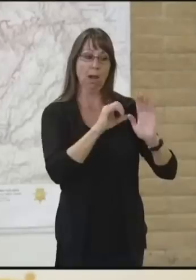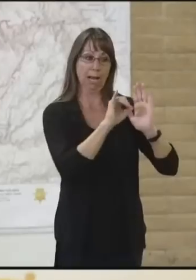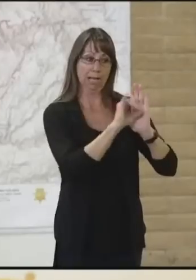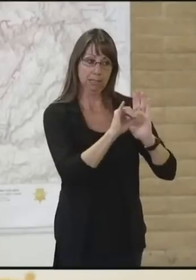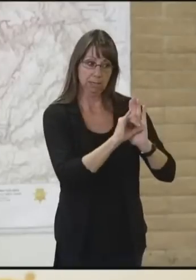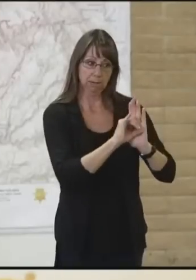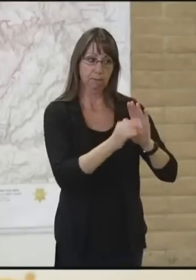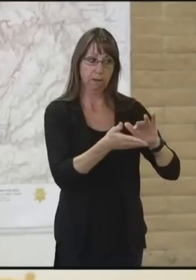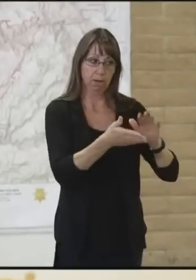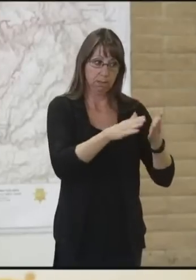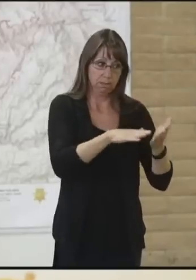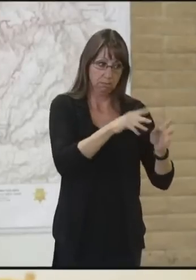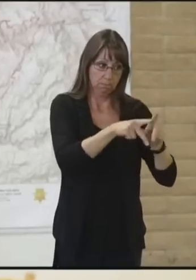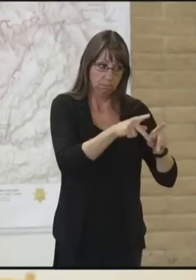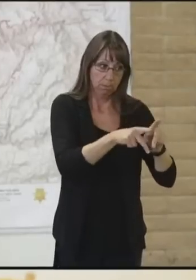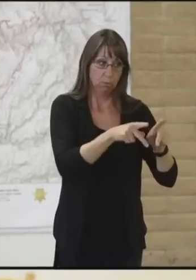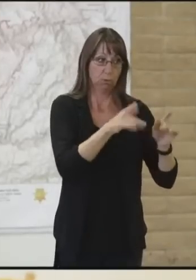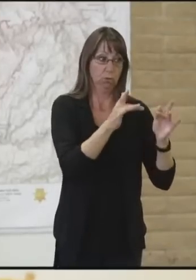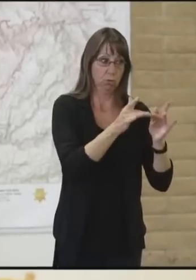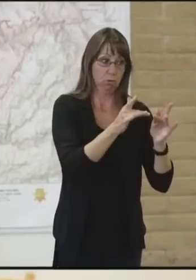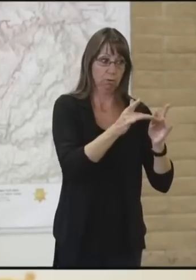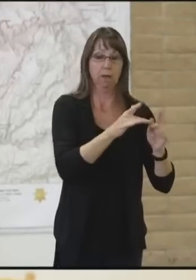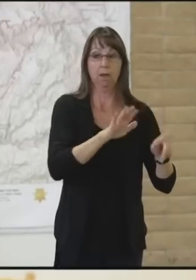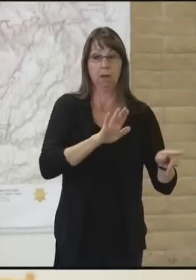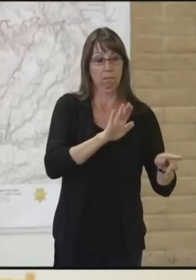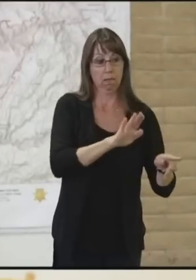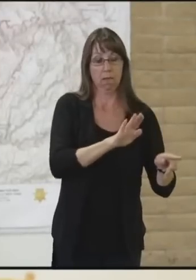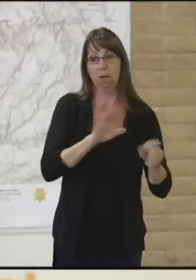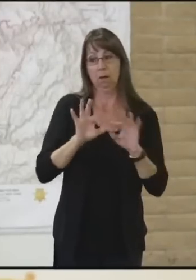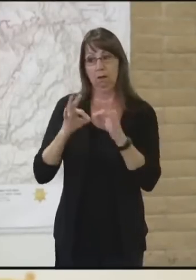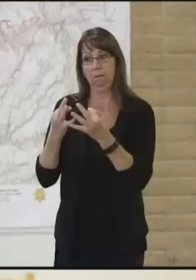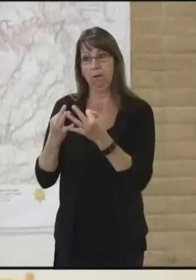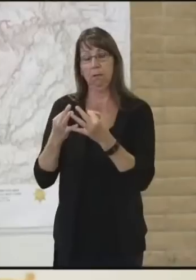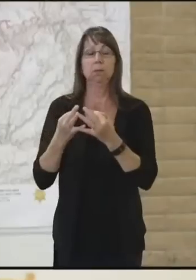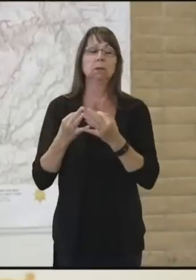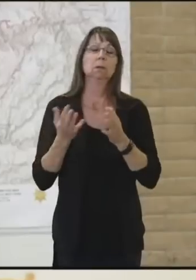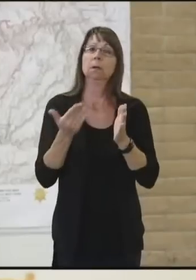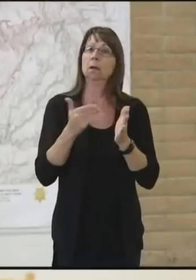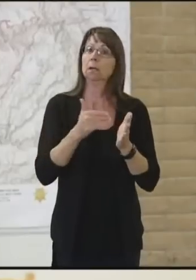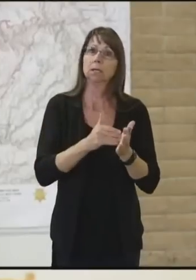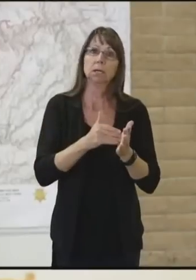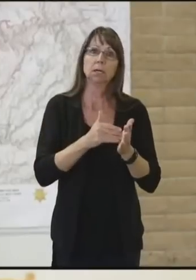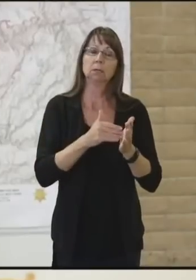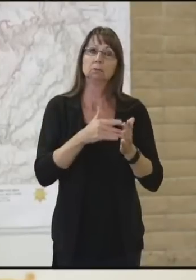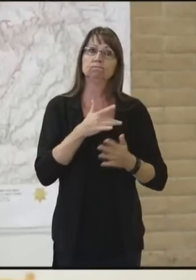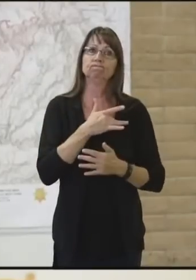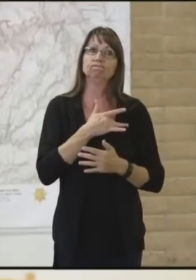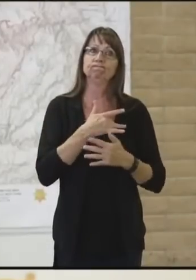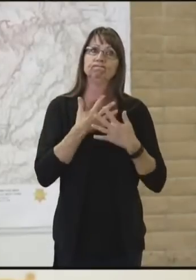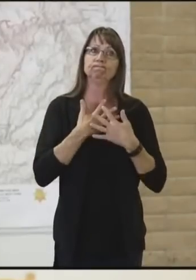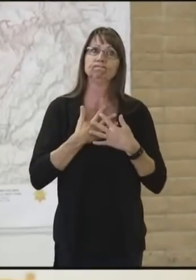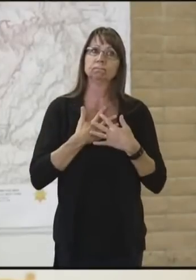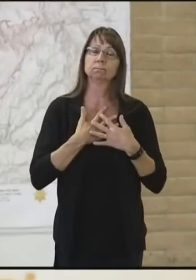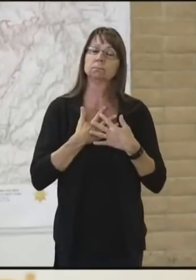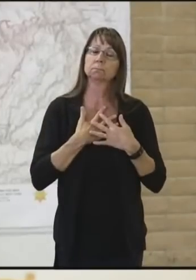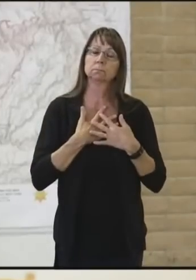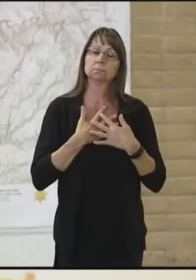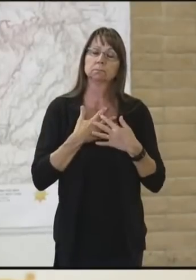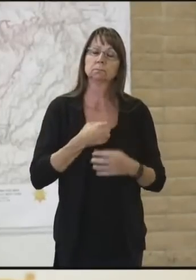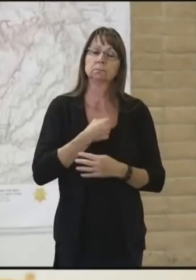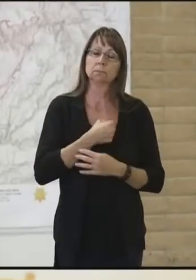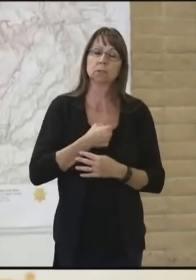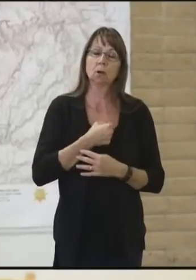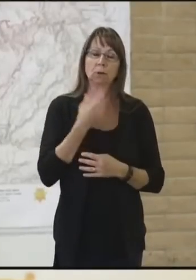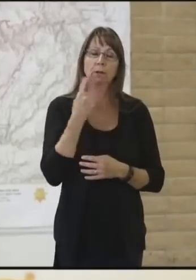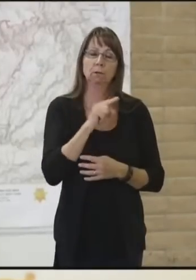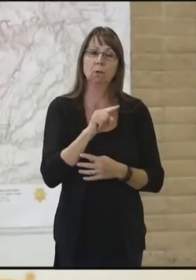the next of kin. We again offer our heartfelt condolences to the loved ones of the victims who have lost their